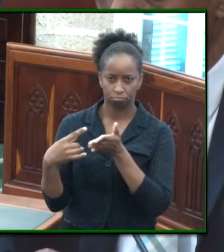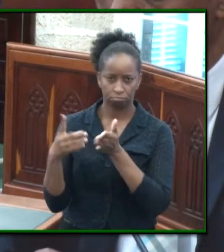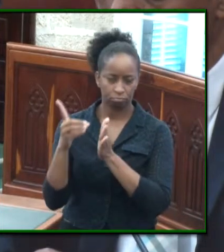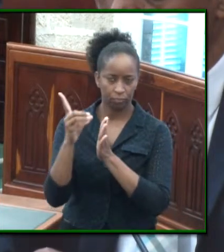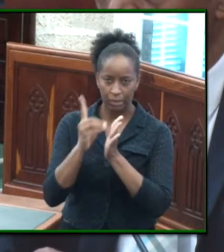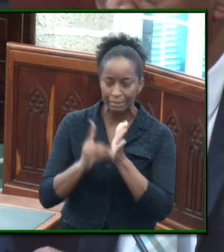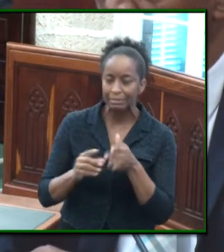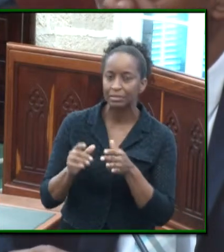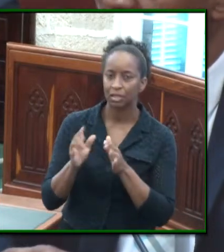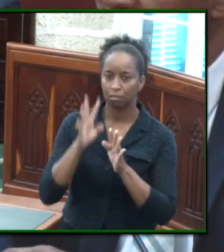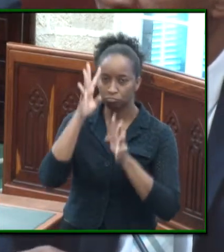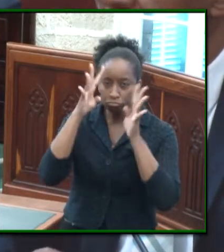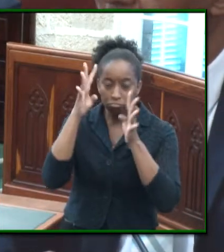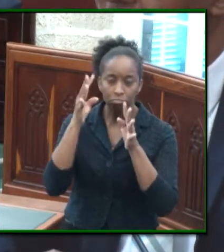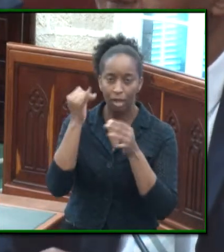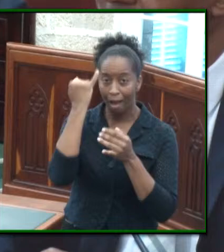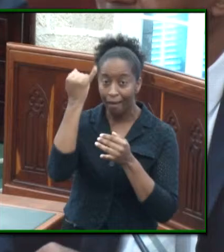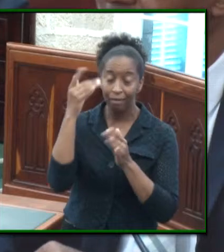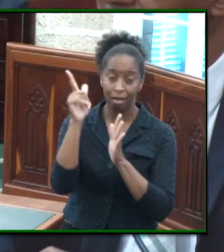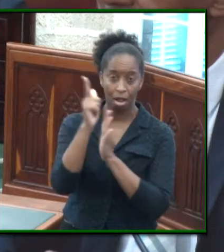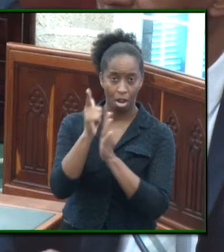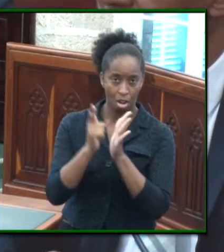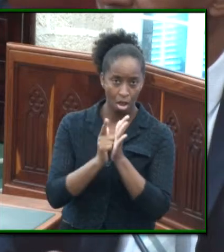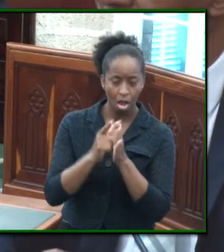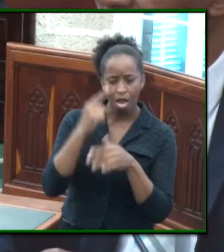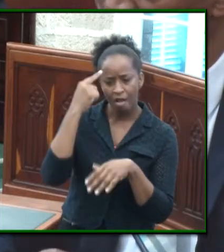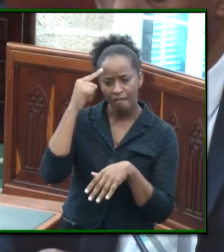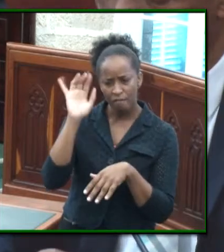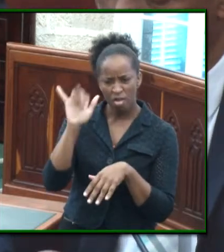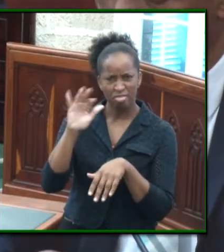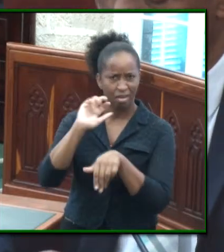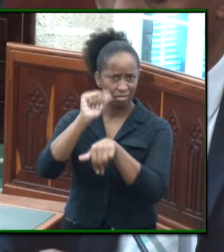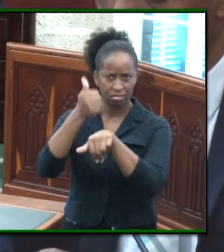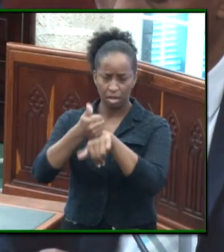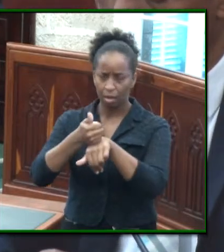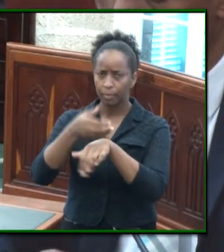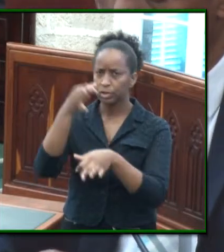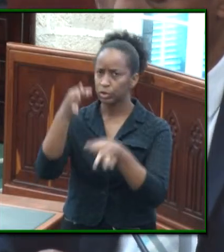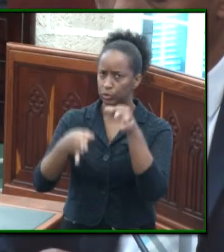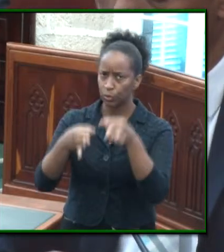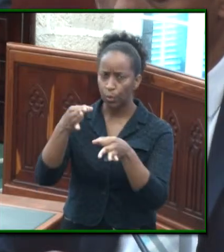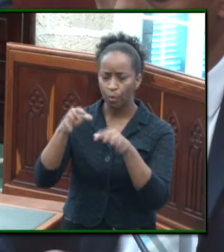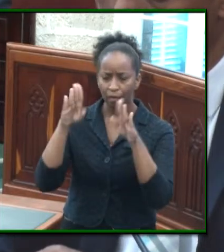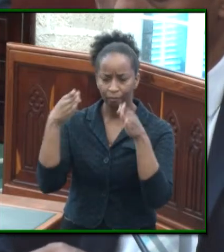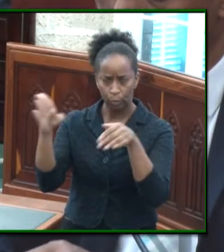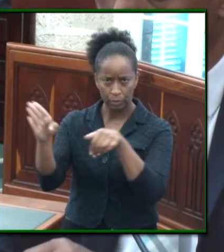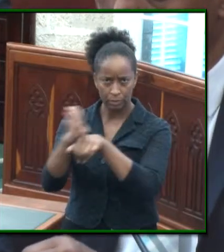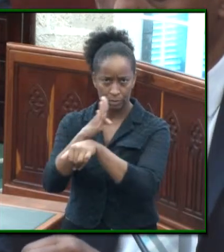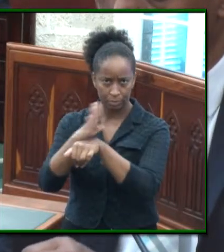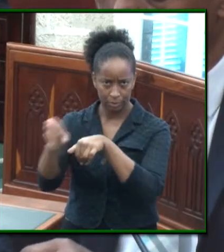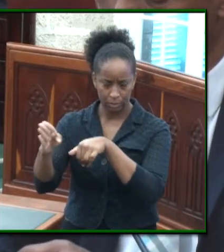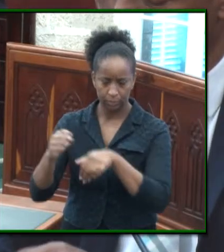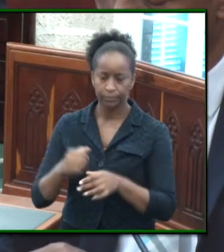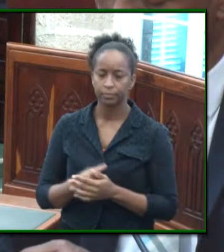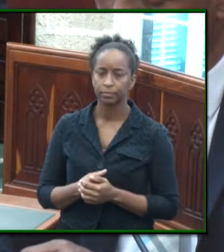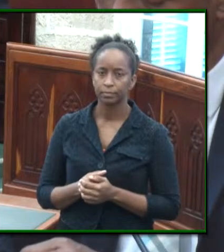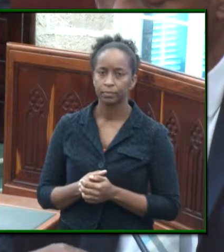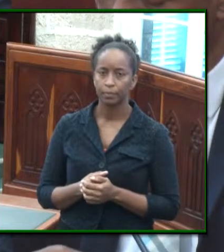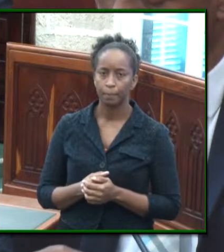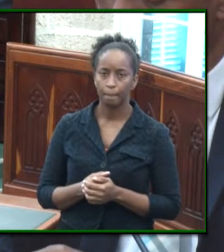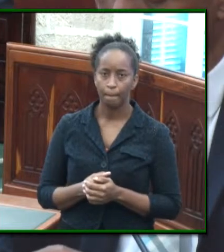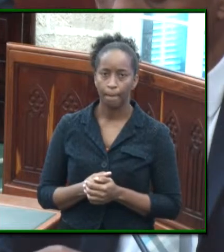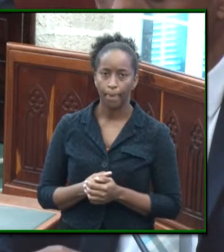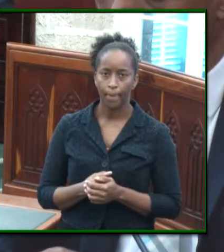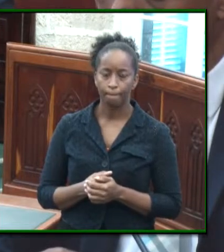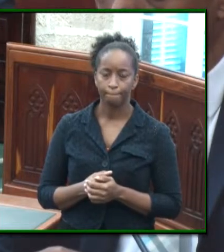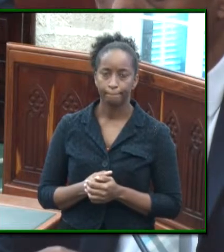engaged a consultant to draft the amendments to the to the civil procedure rules